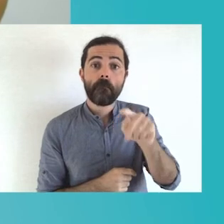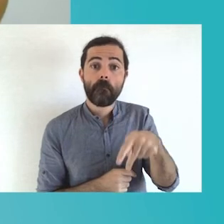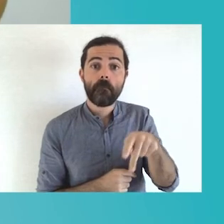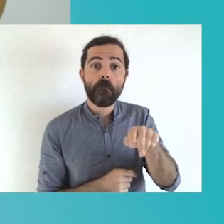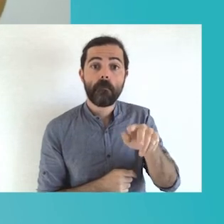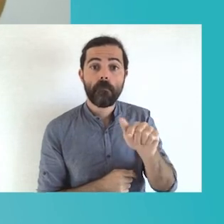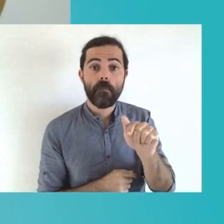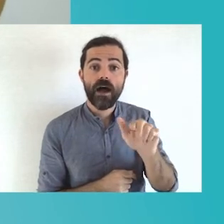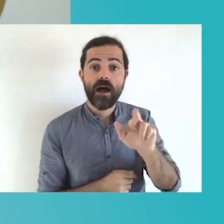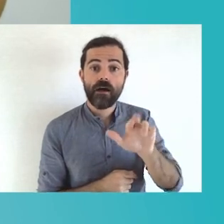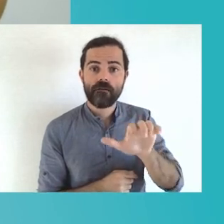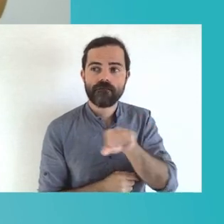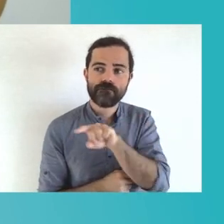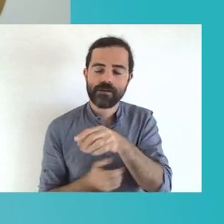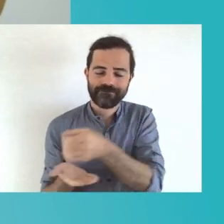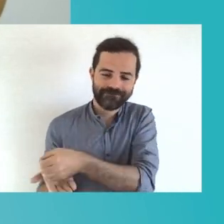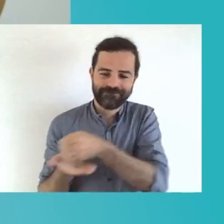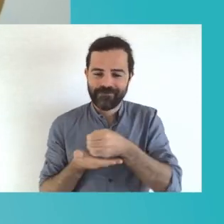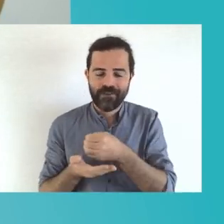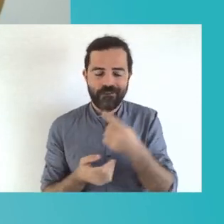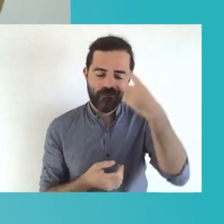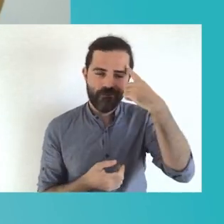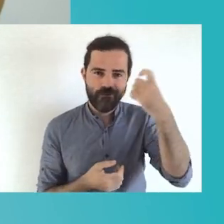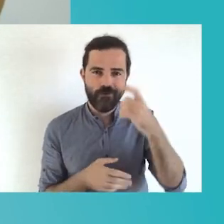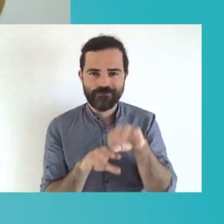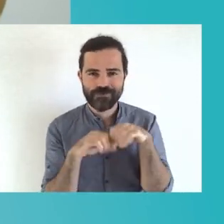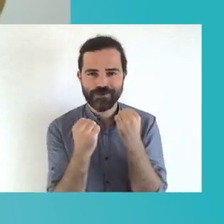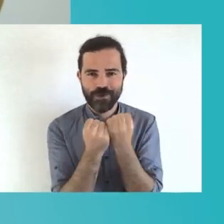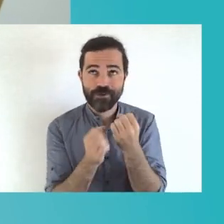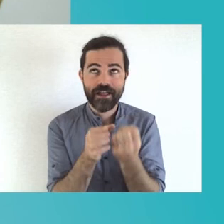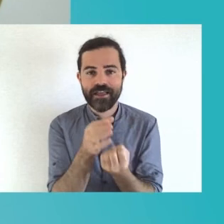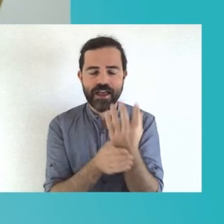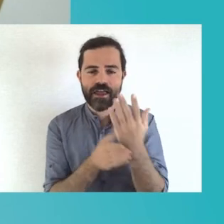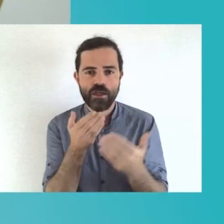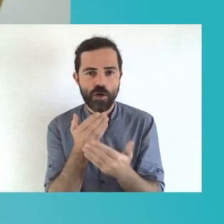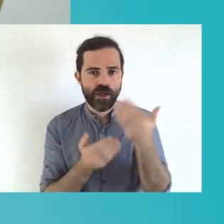social innovation. And now, where are we going?